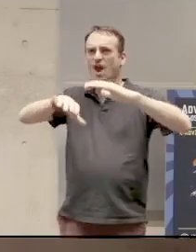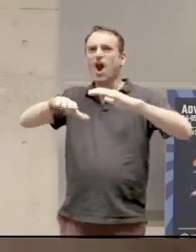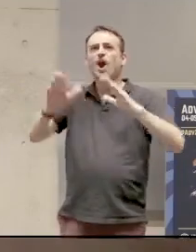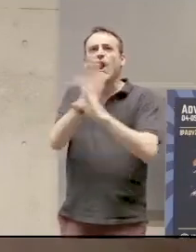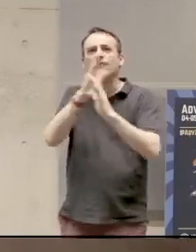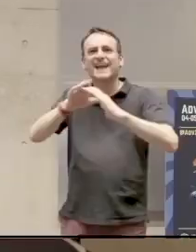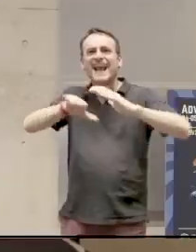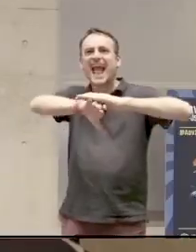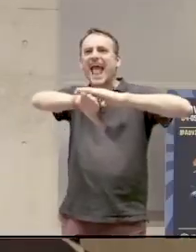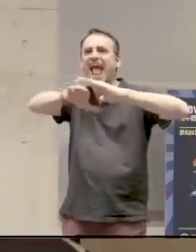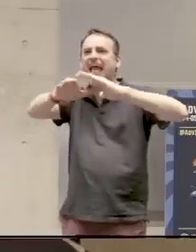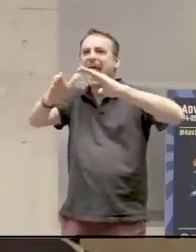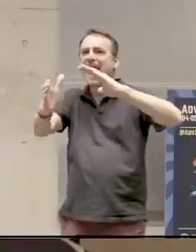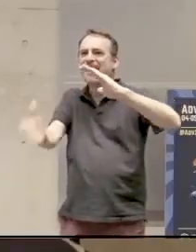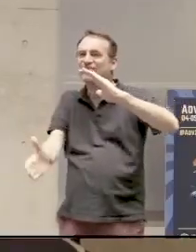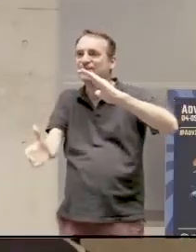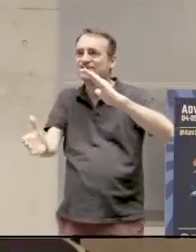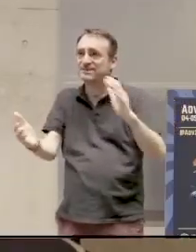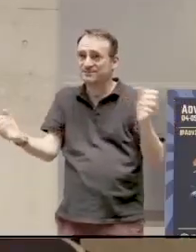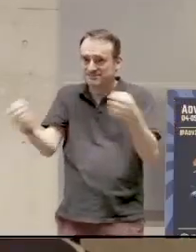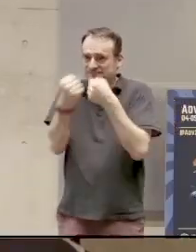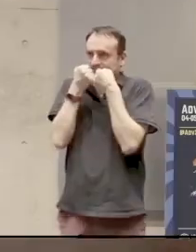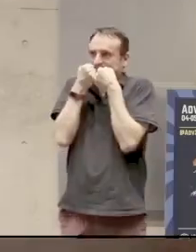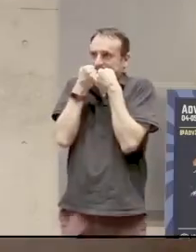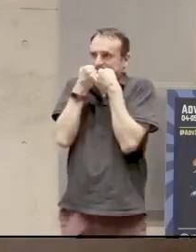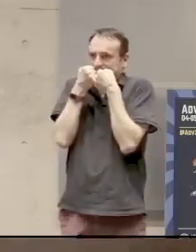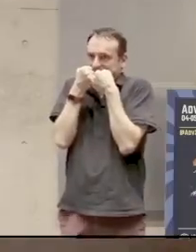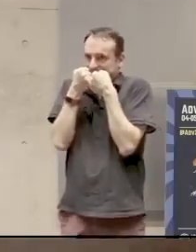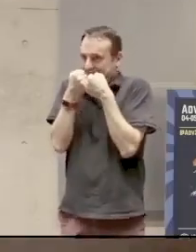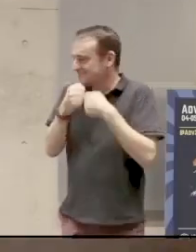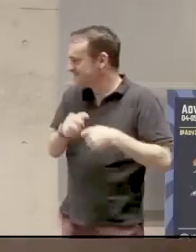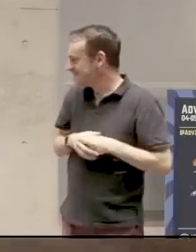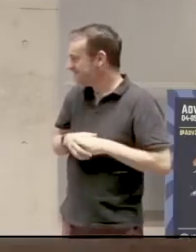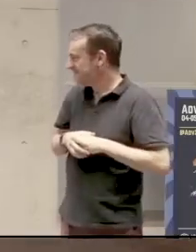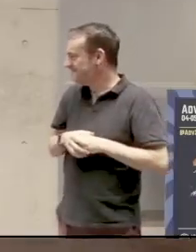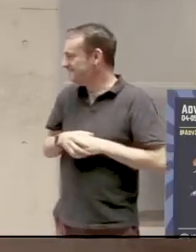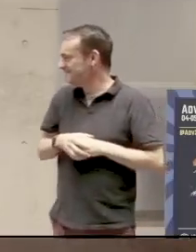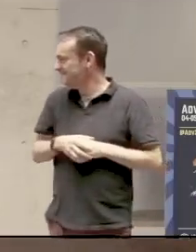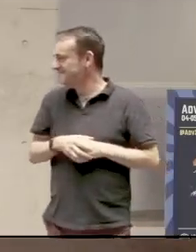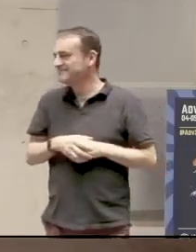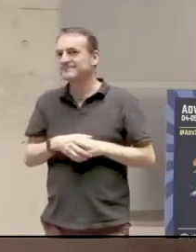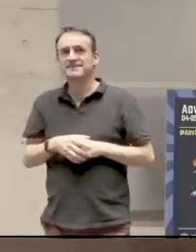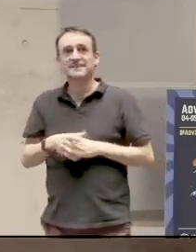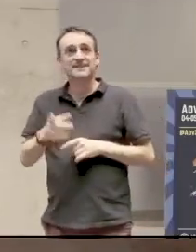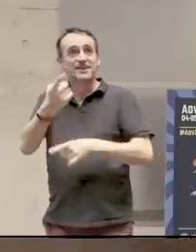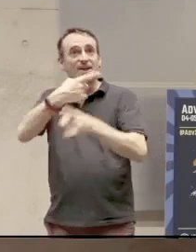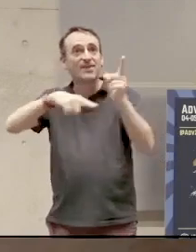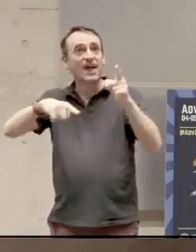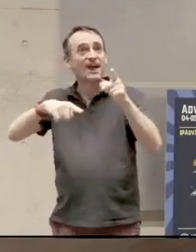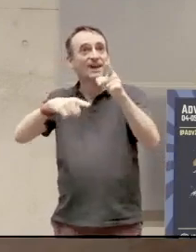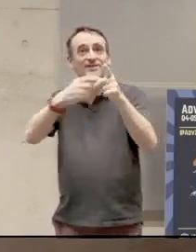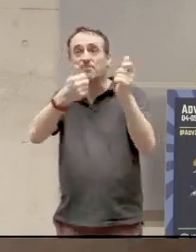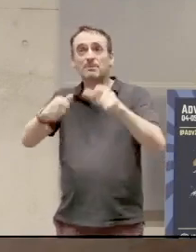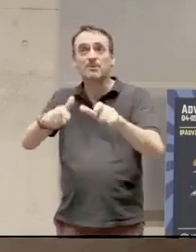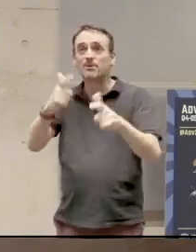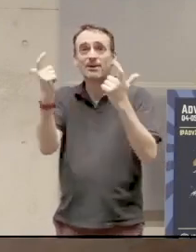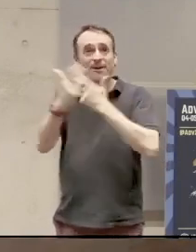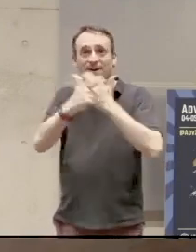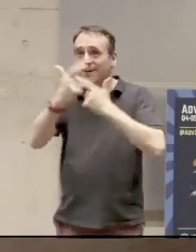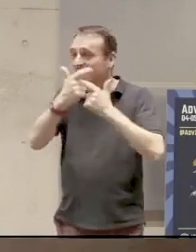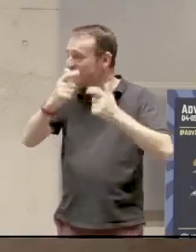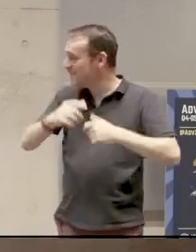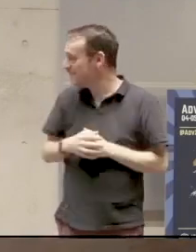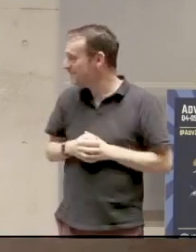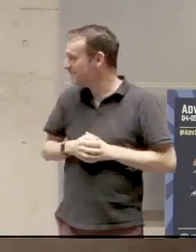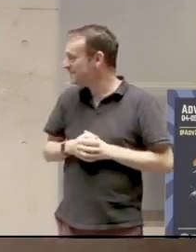Oh, that one took a while. We actually heard it reach that corner of the room. That's very odd.